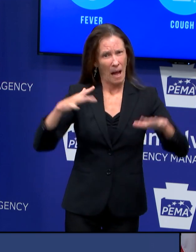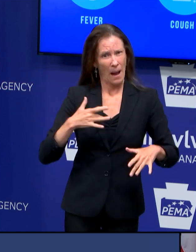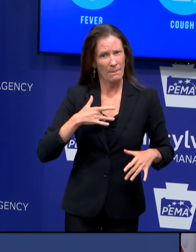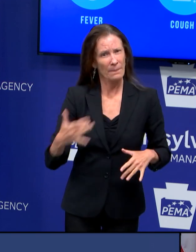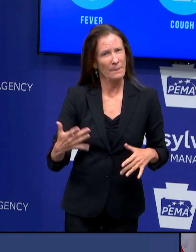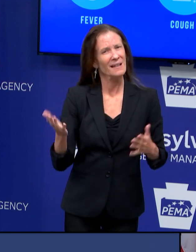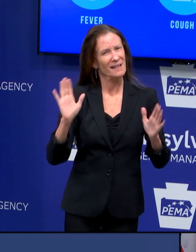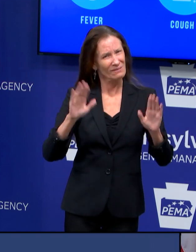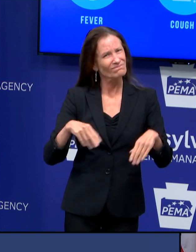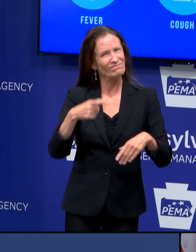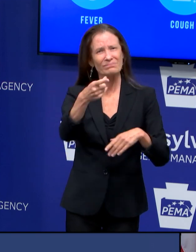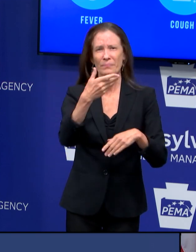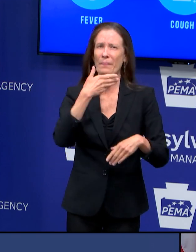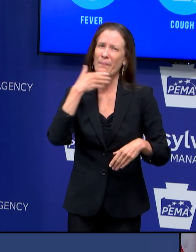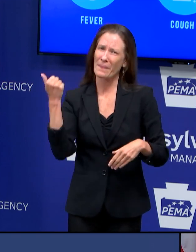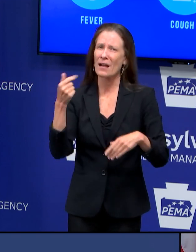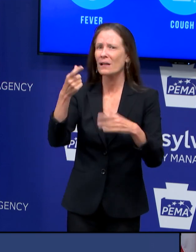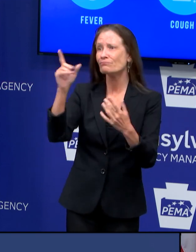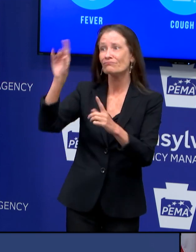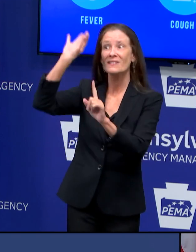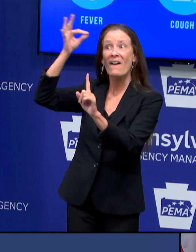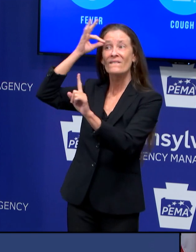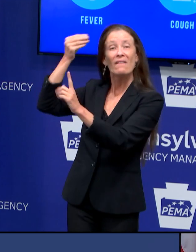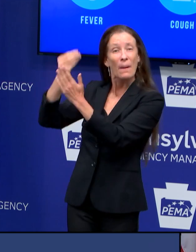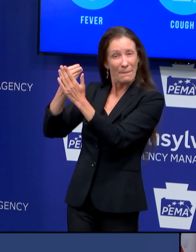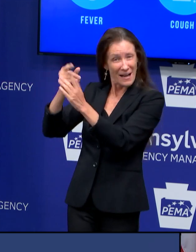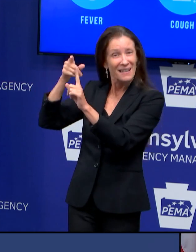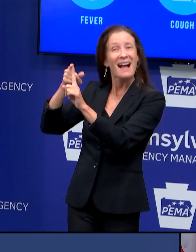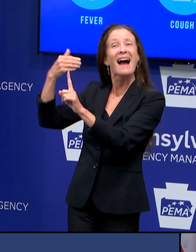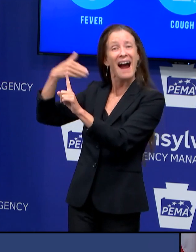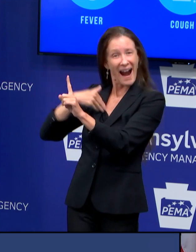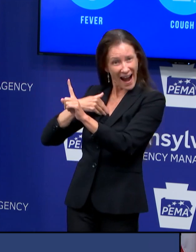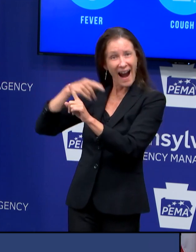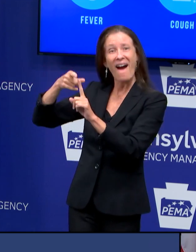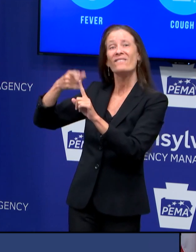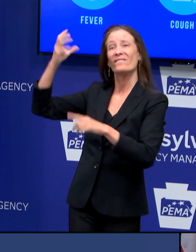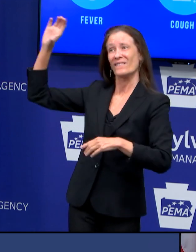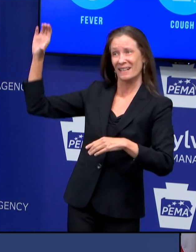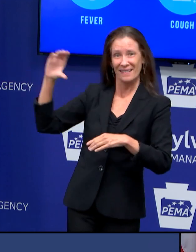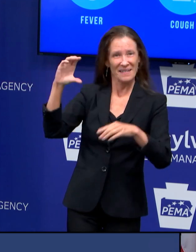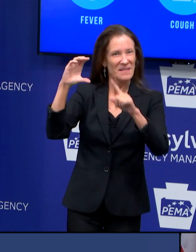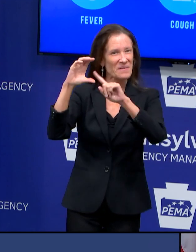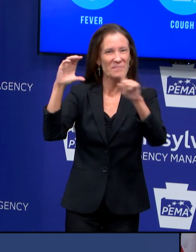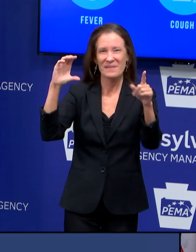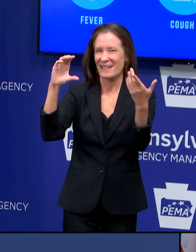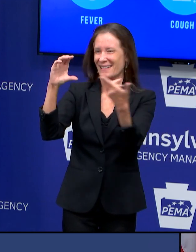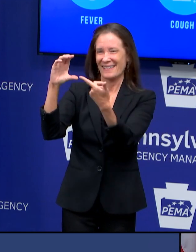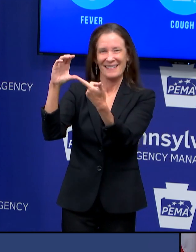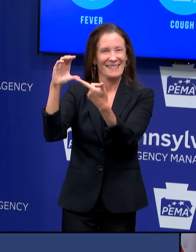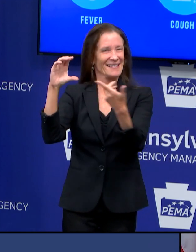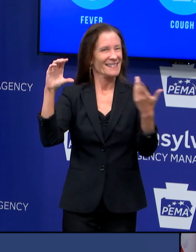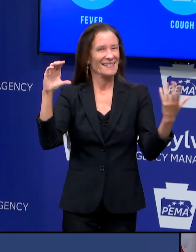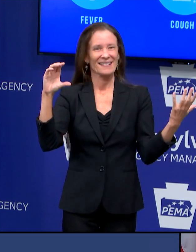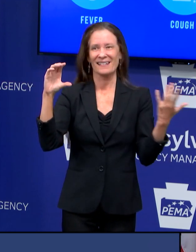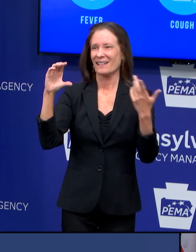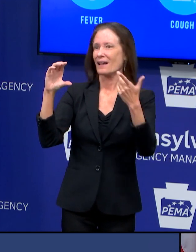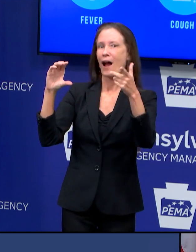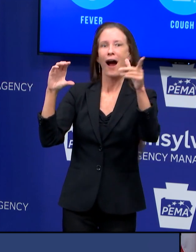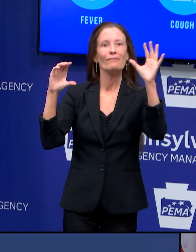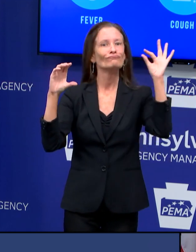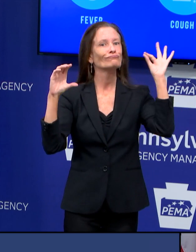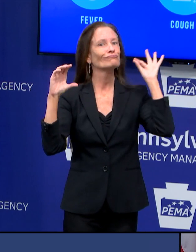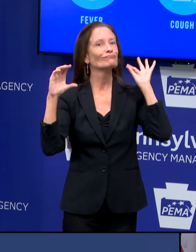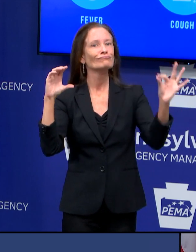the federal financial aid was not and never was intended to make you completely whole. That's what makes flood insurance